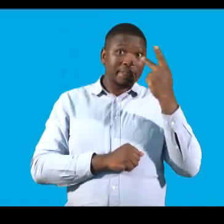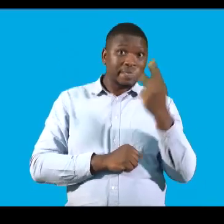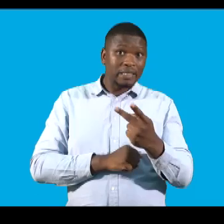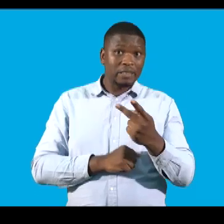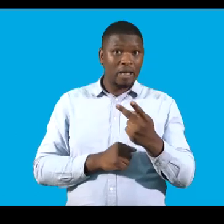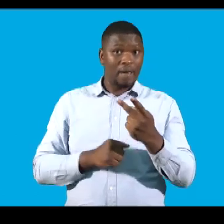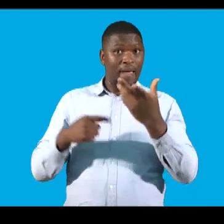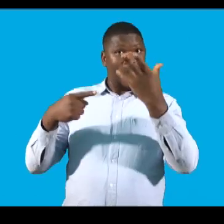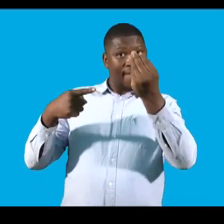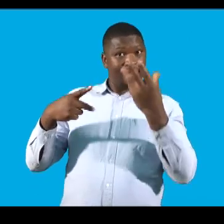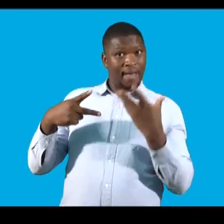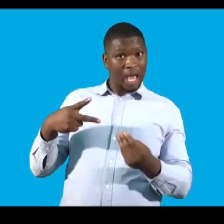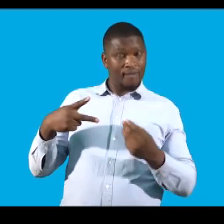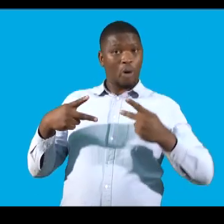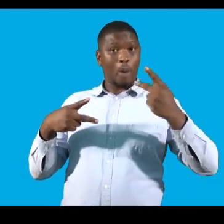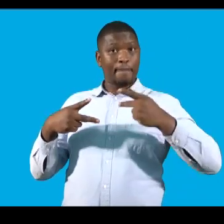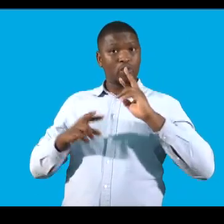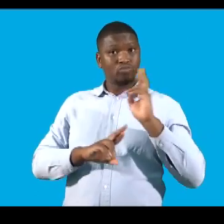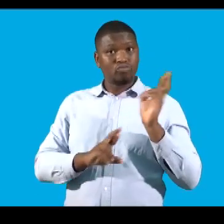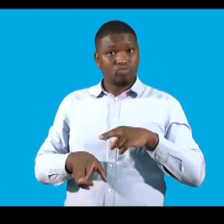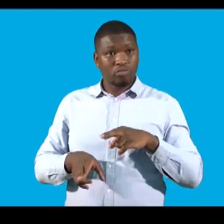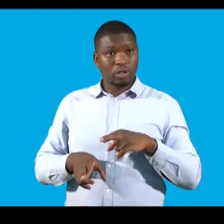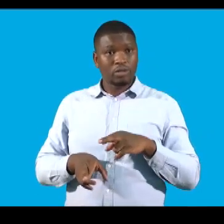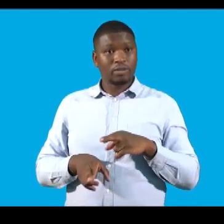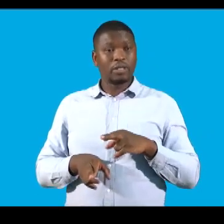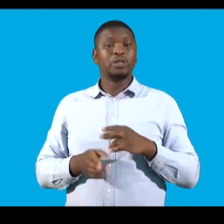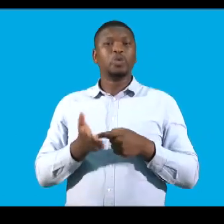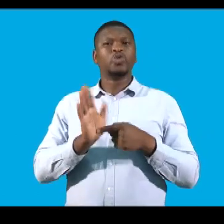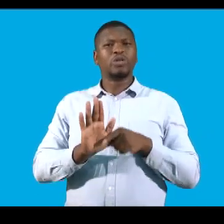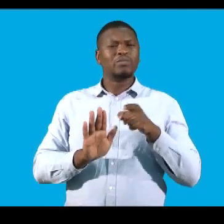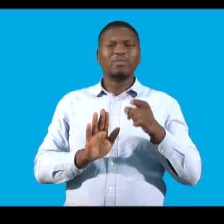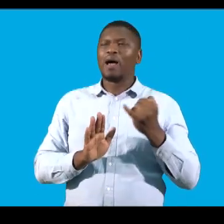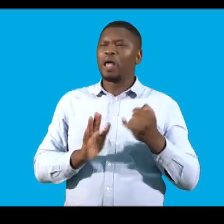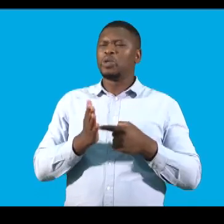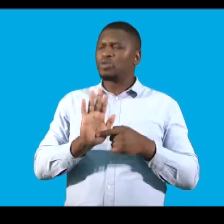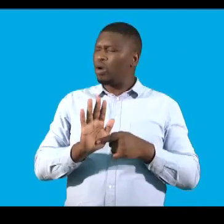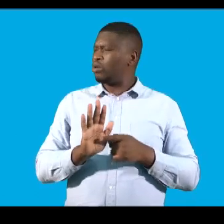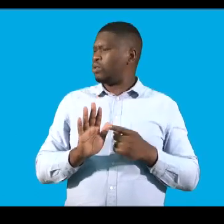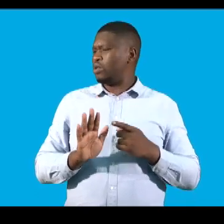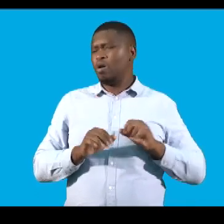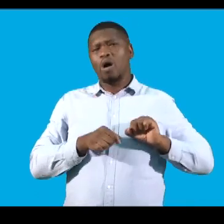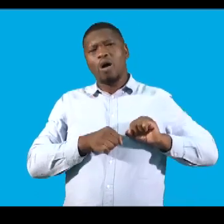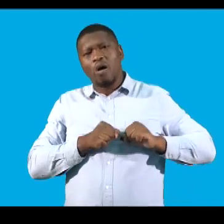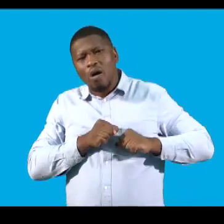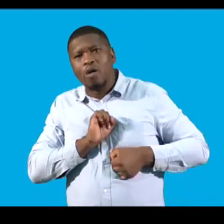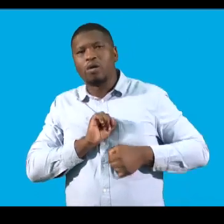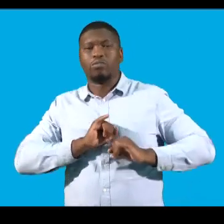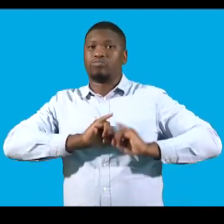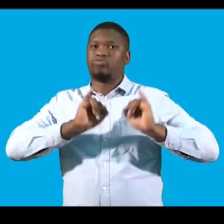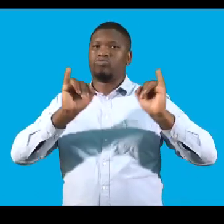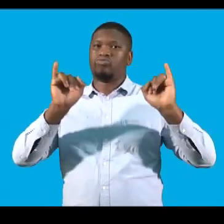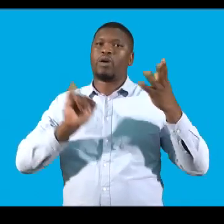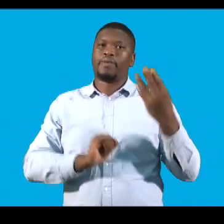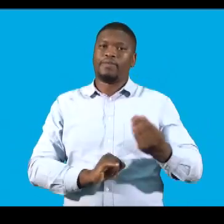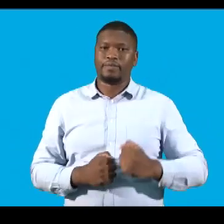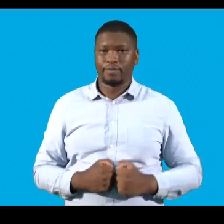that in both these responses is that it intensifies the tragedy and the sense of